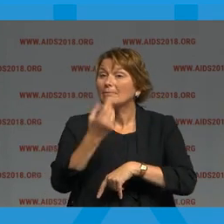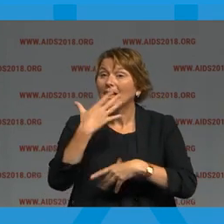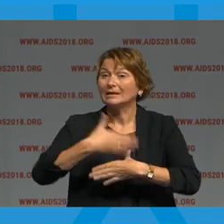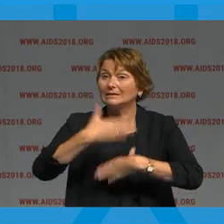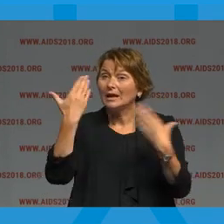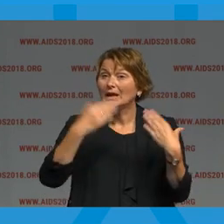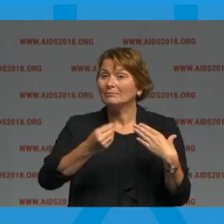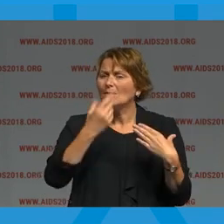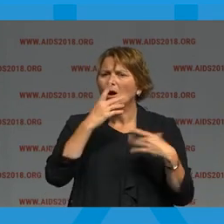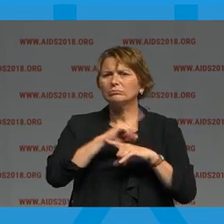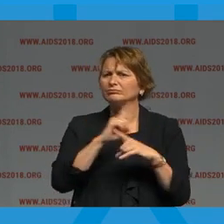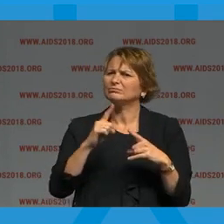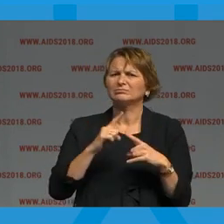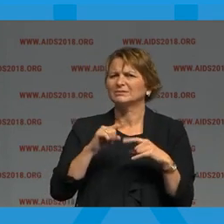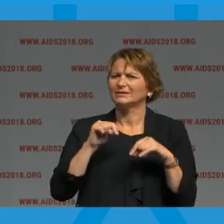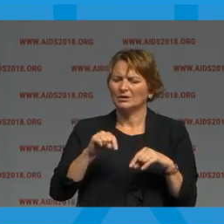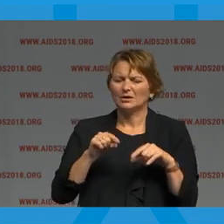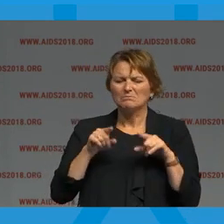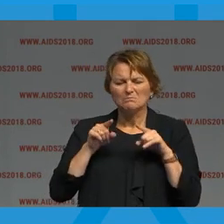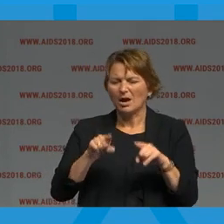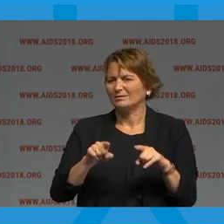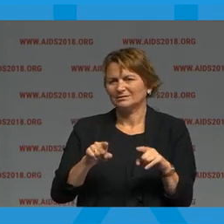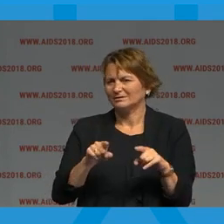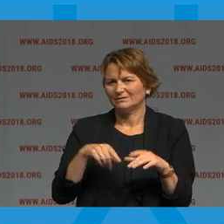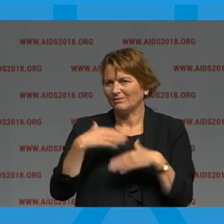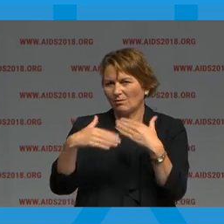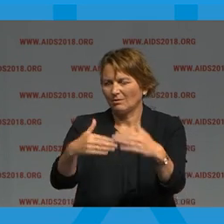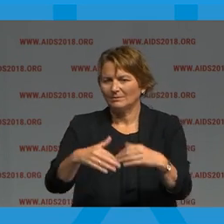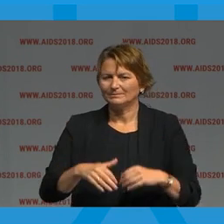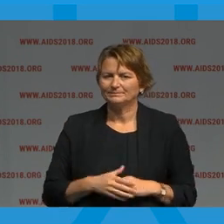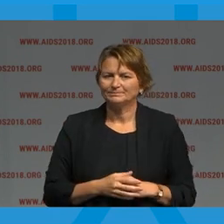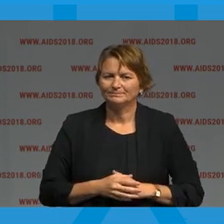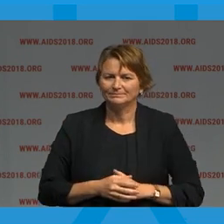the classic formulation for 100 milligrams twice a day.